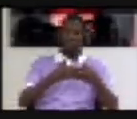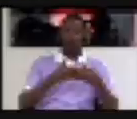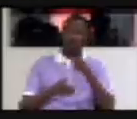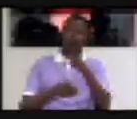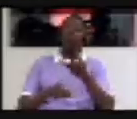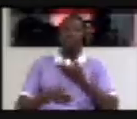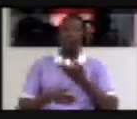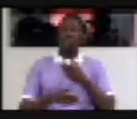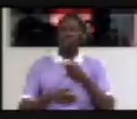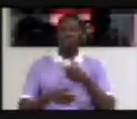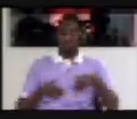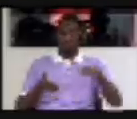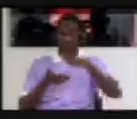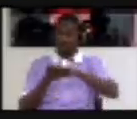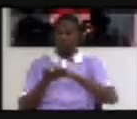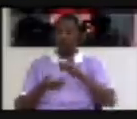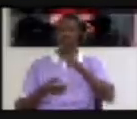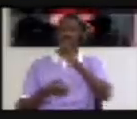of your constituency.